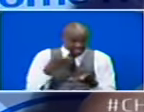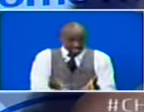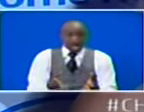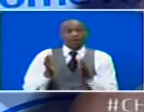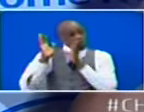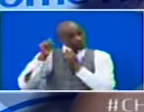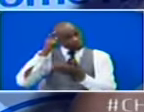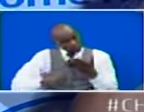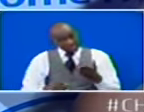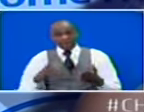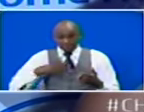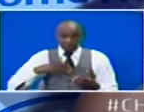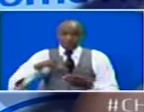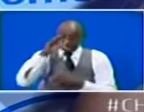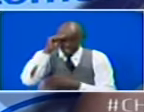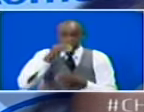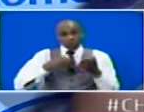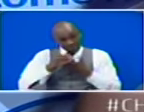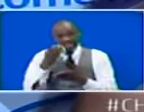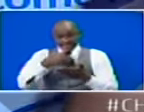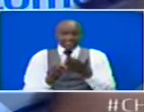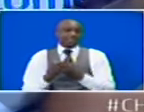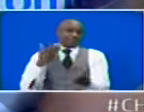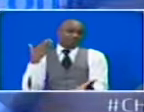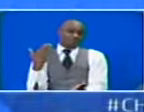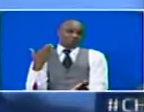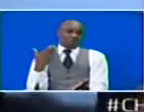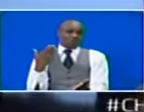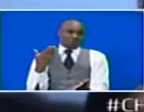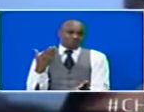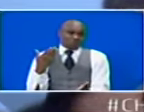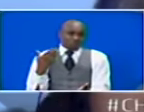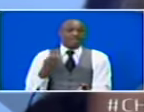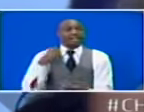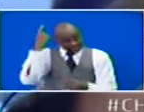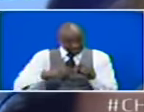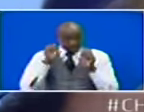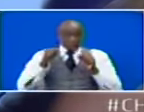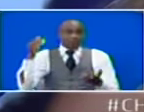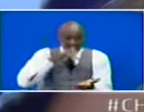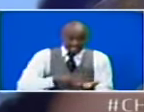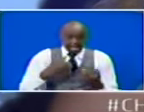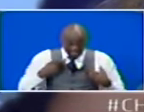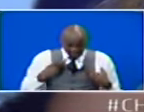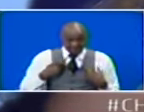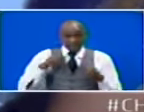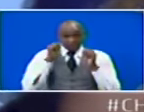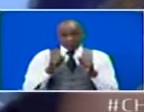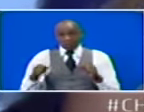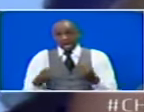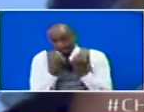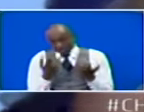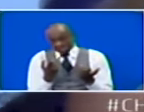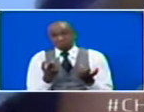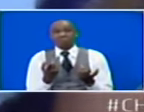hopefully people will learn to buy their tickets in advance. Watch out for next year, we will do it. It's going to be always